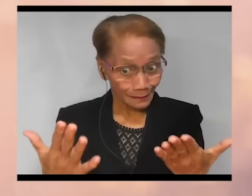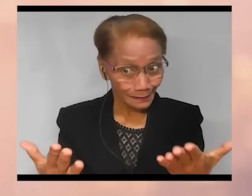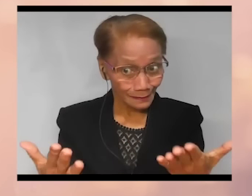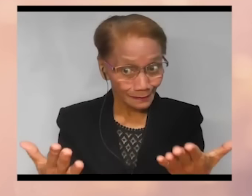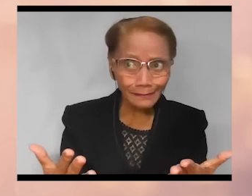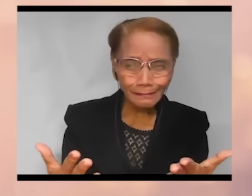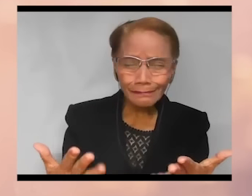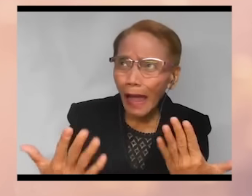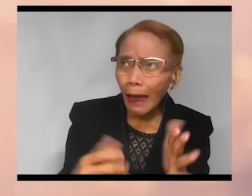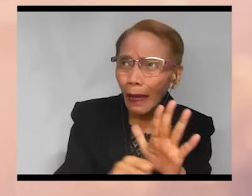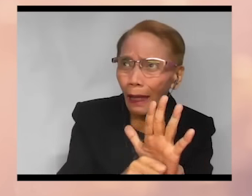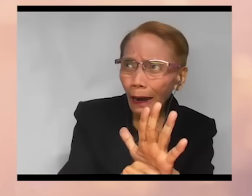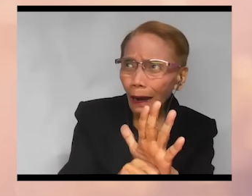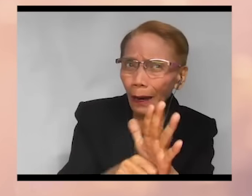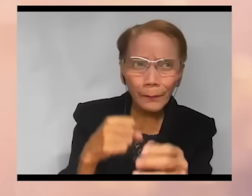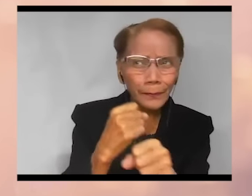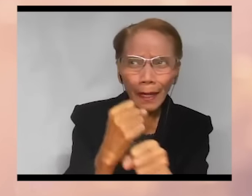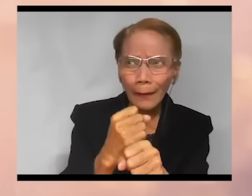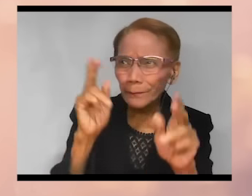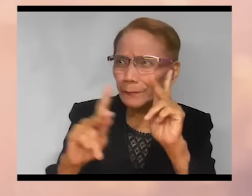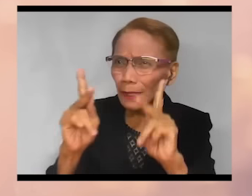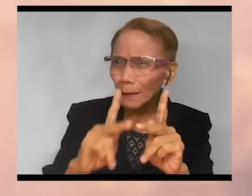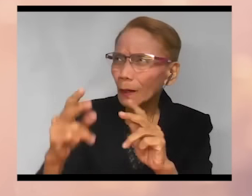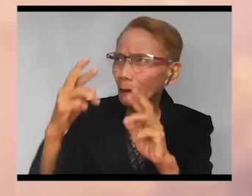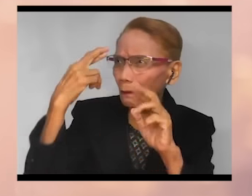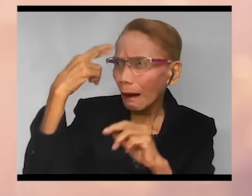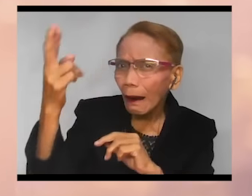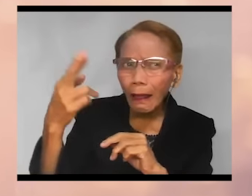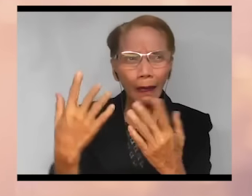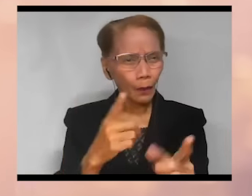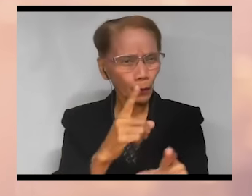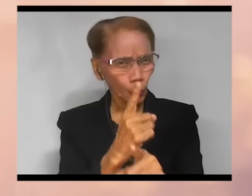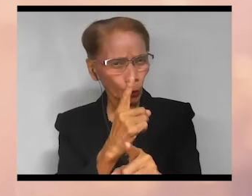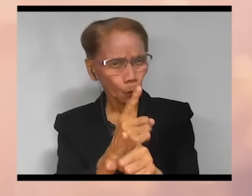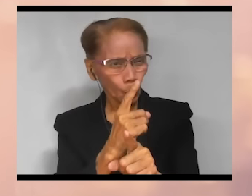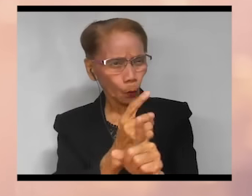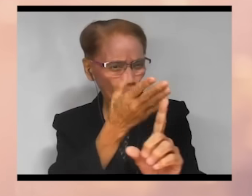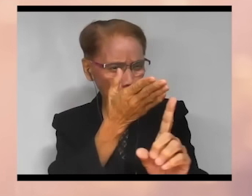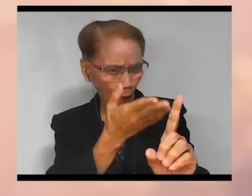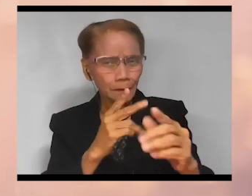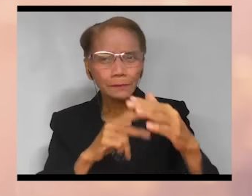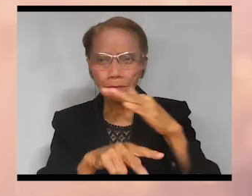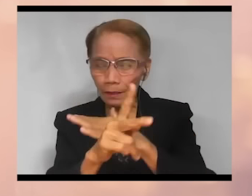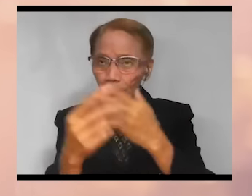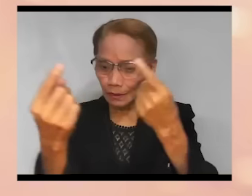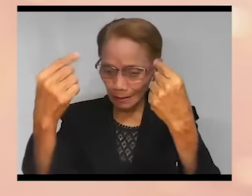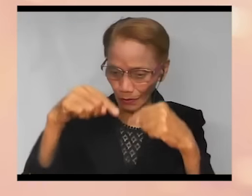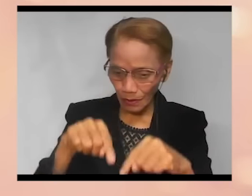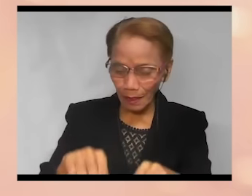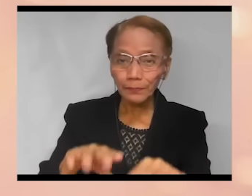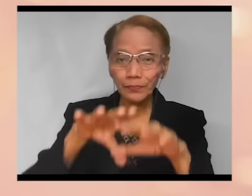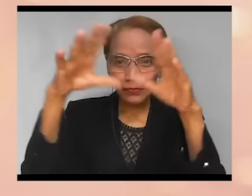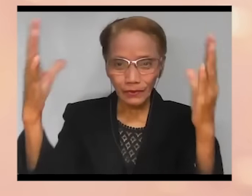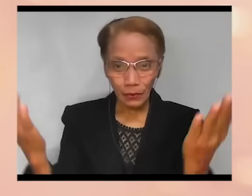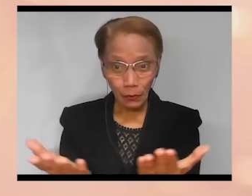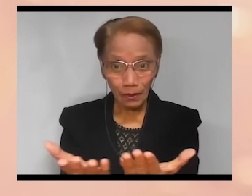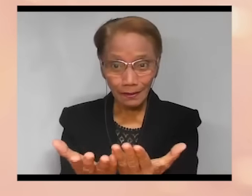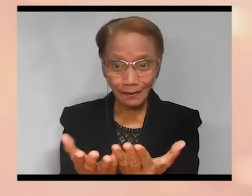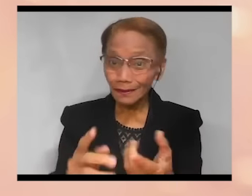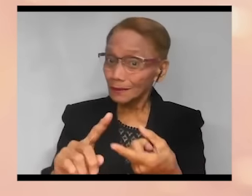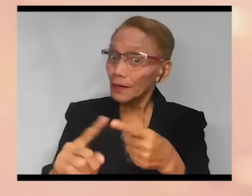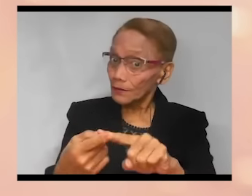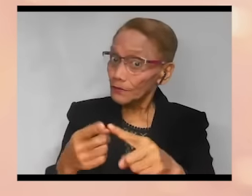people to realize, this is truly the prophet, the one who is to come into the world. Friends,